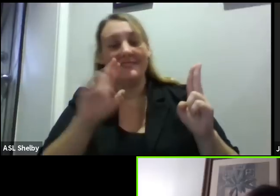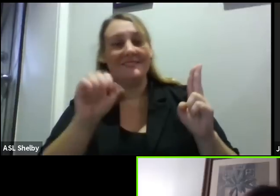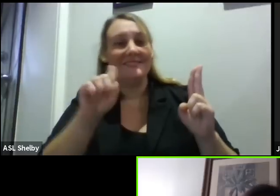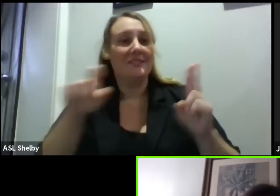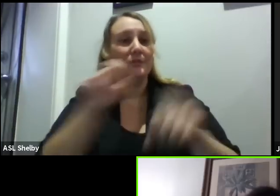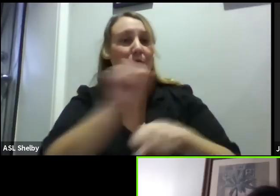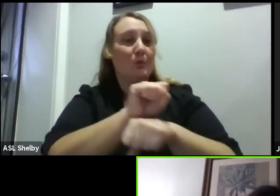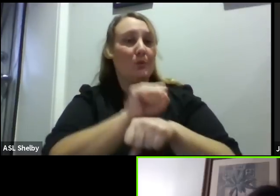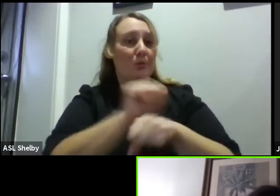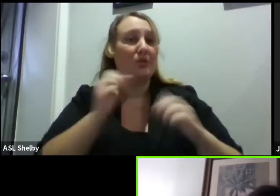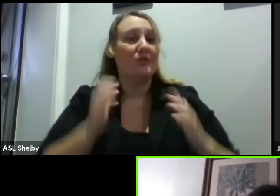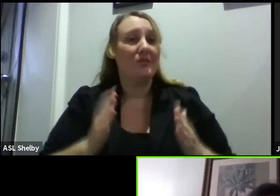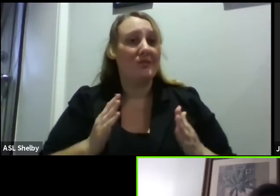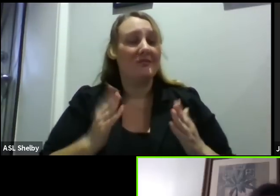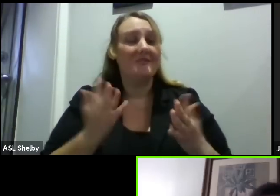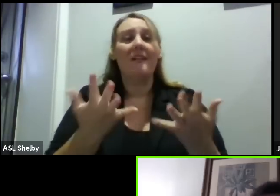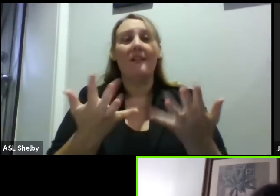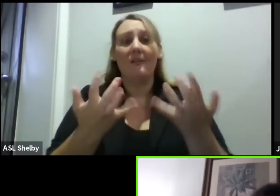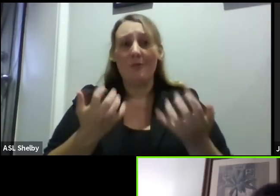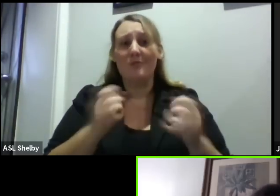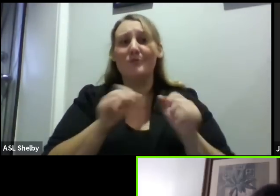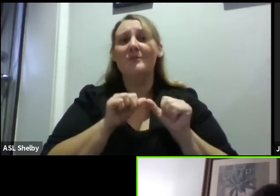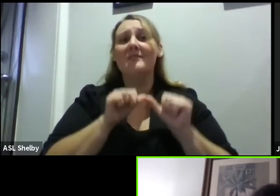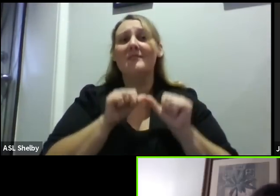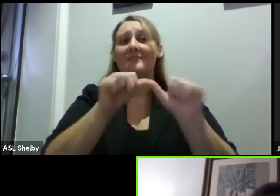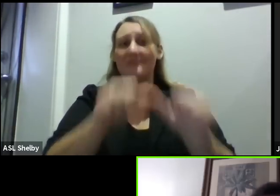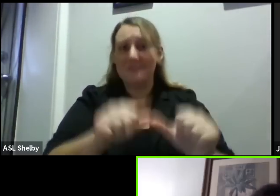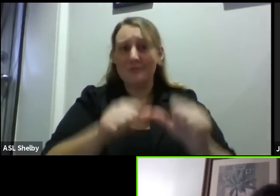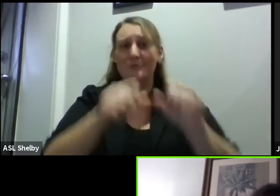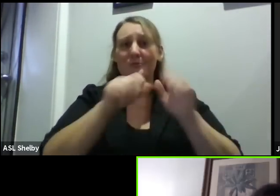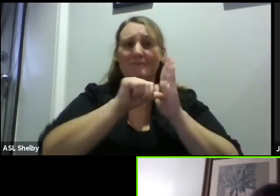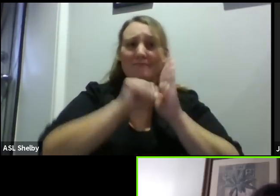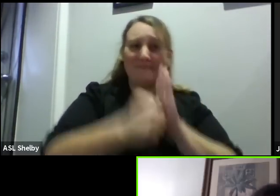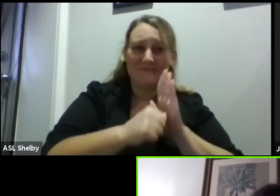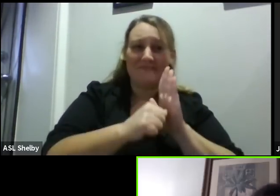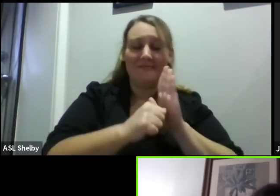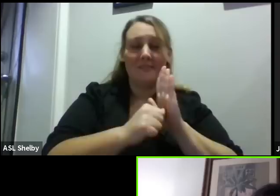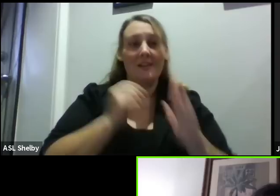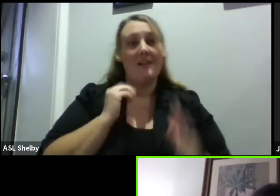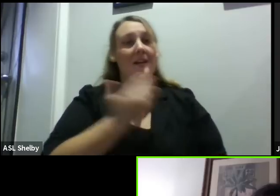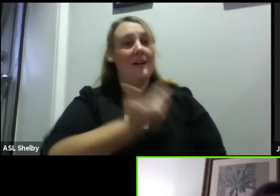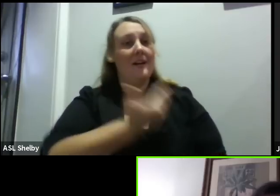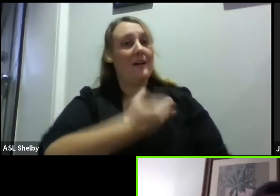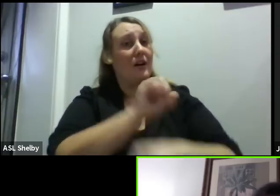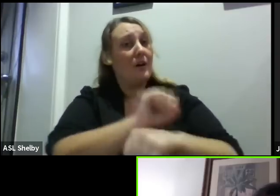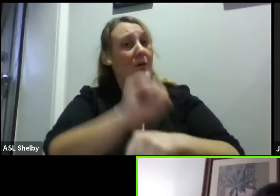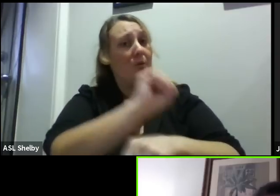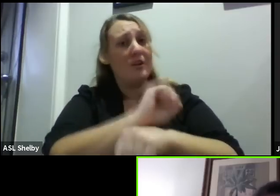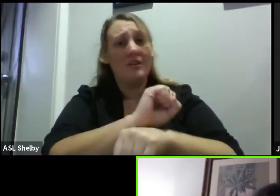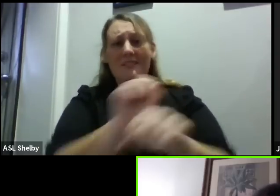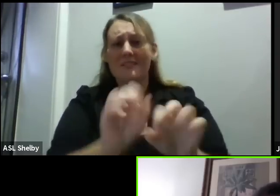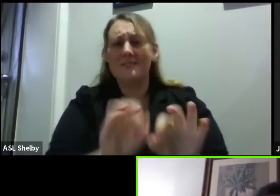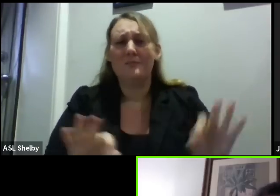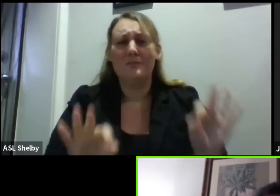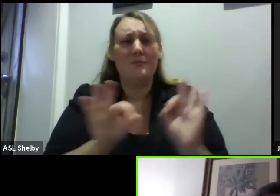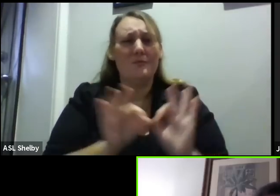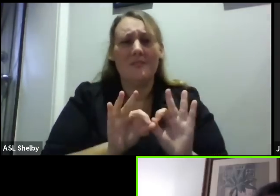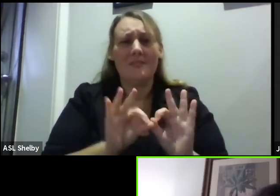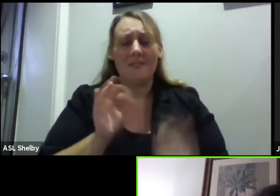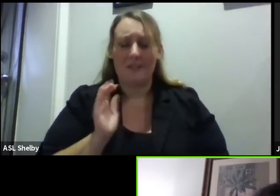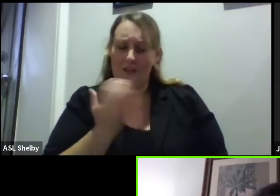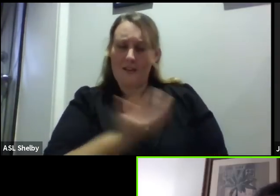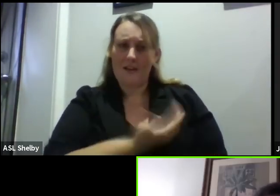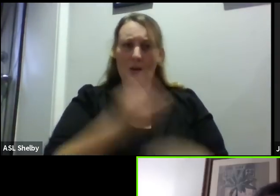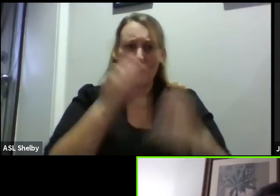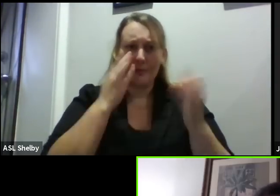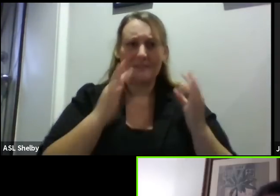to echo the fact that our work is important and that we make the decision to do this work. And it is important. It is a